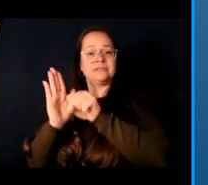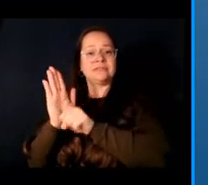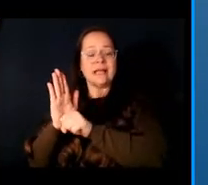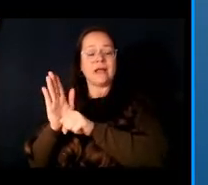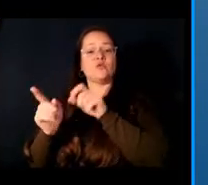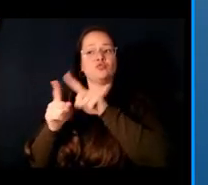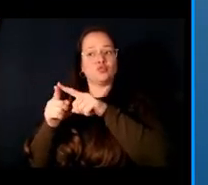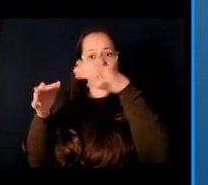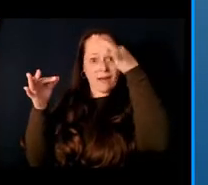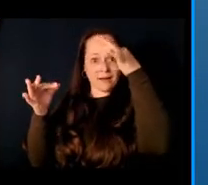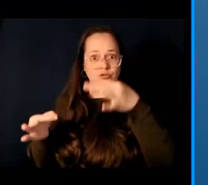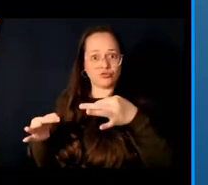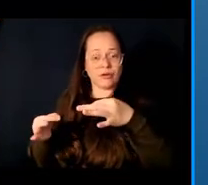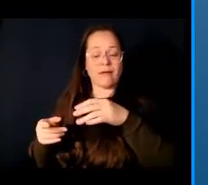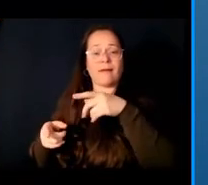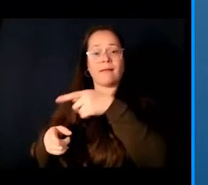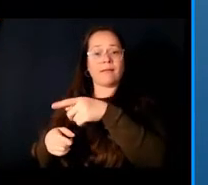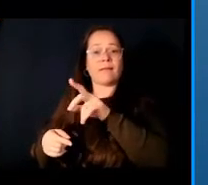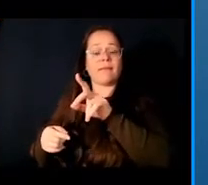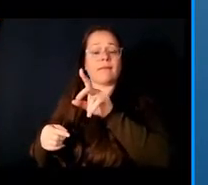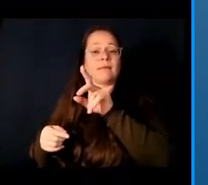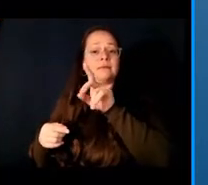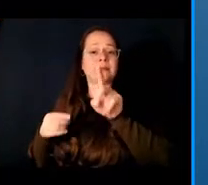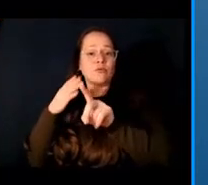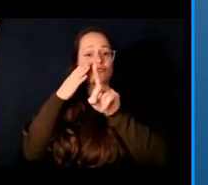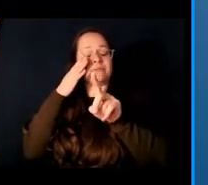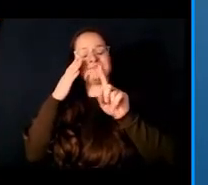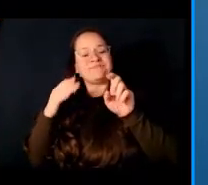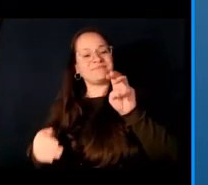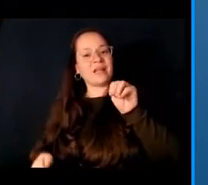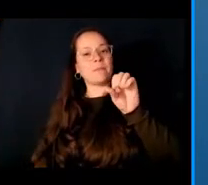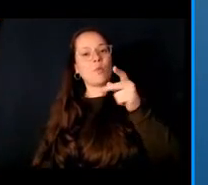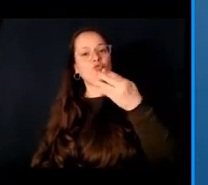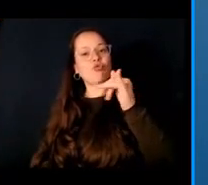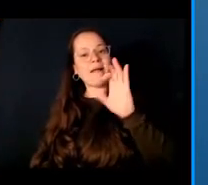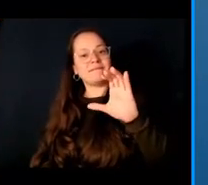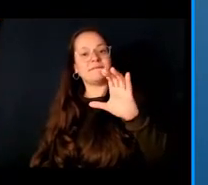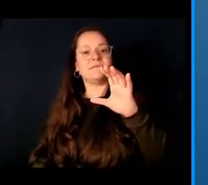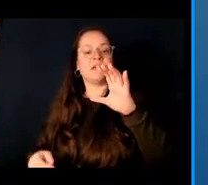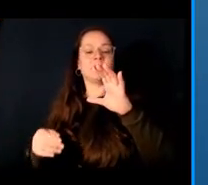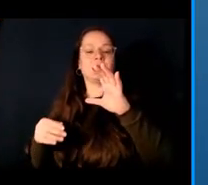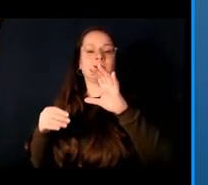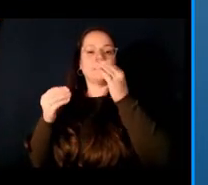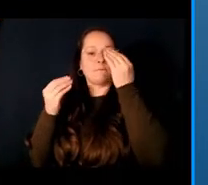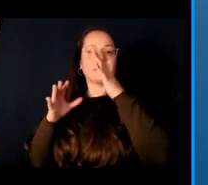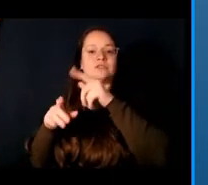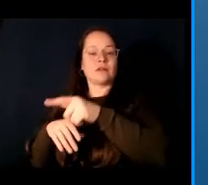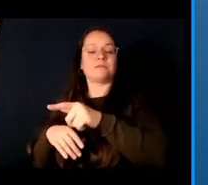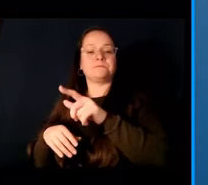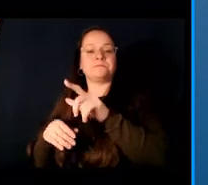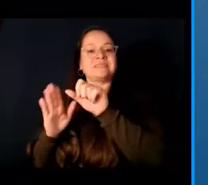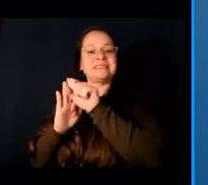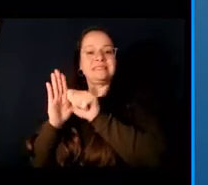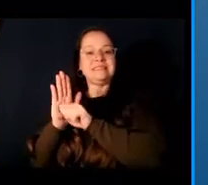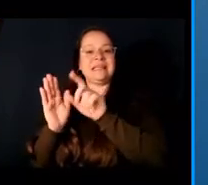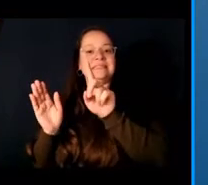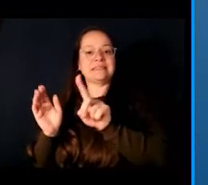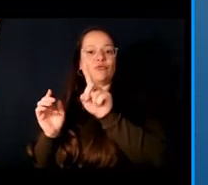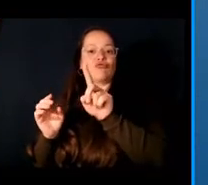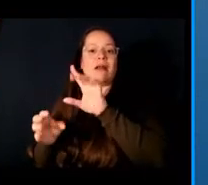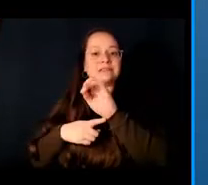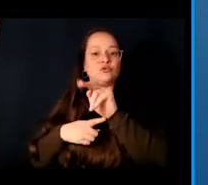ascertain Democrat demographic composition of the state's Democratic electorate